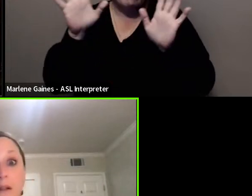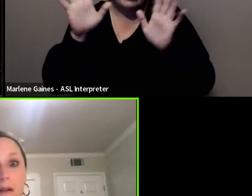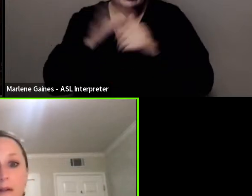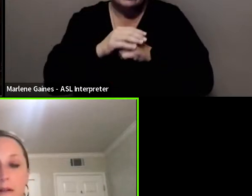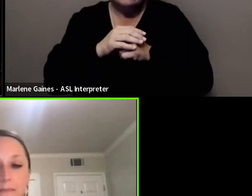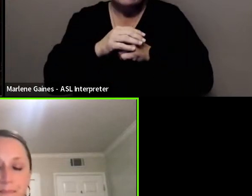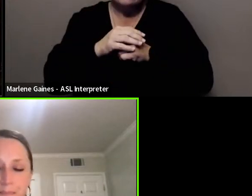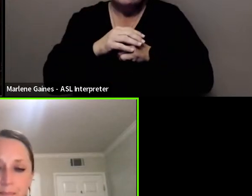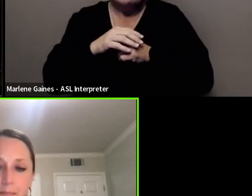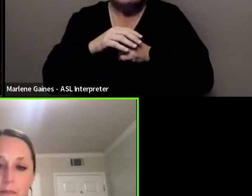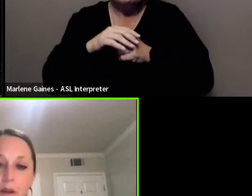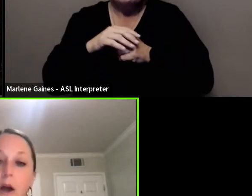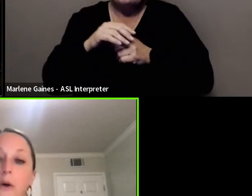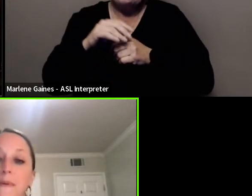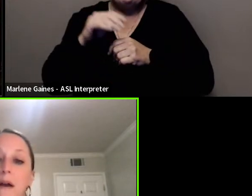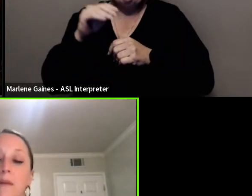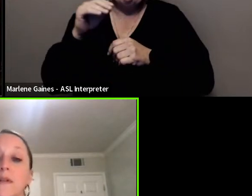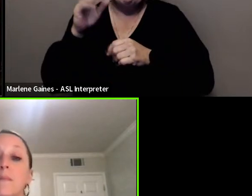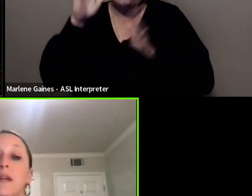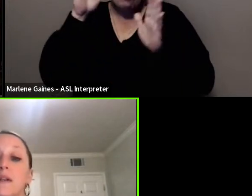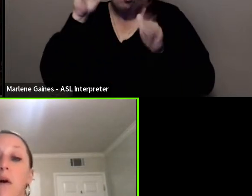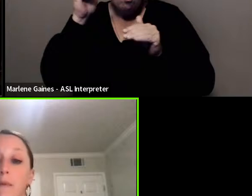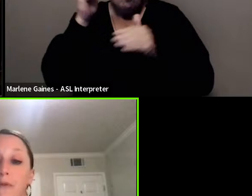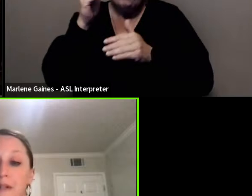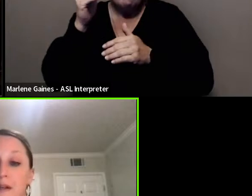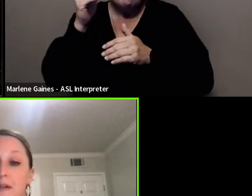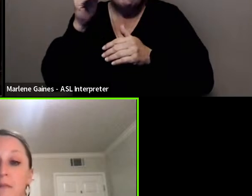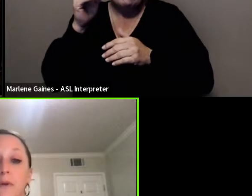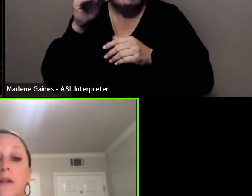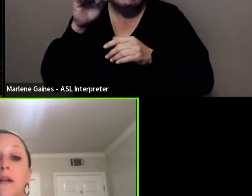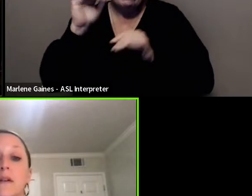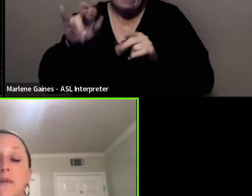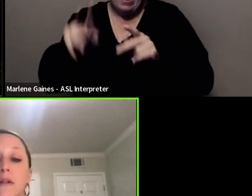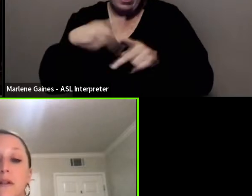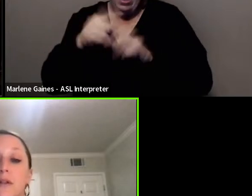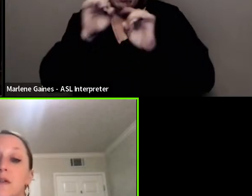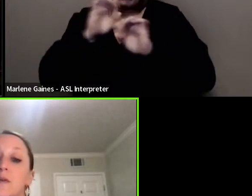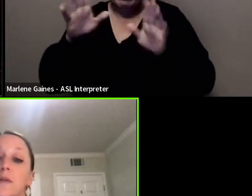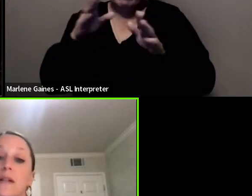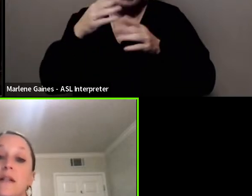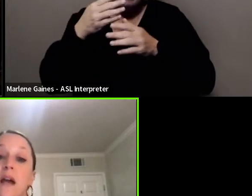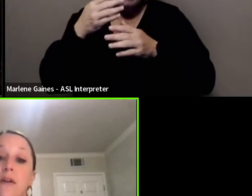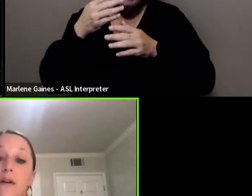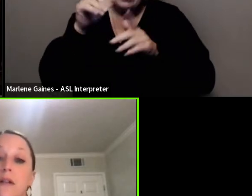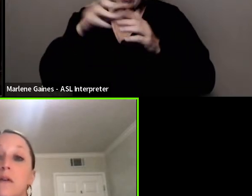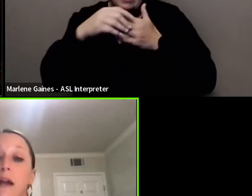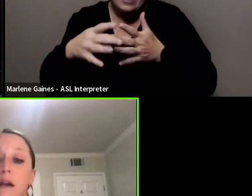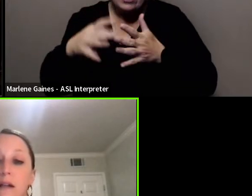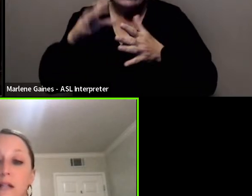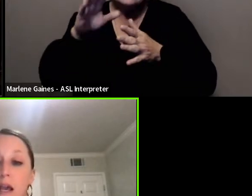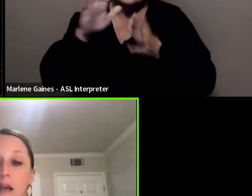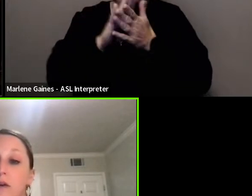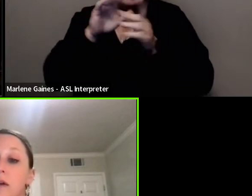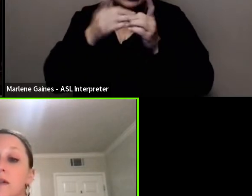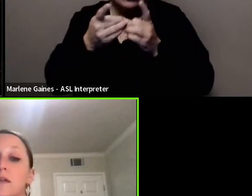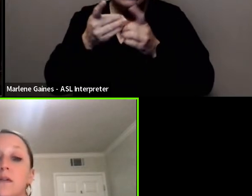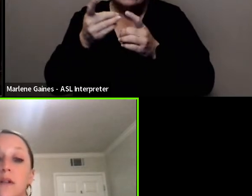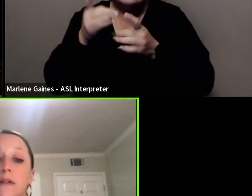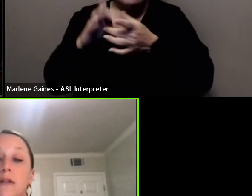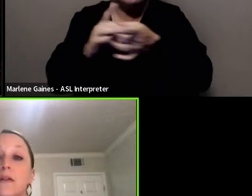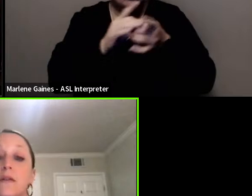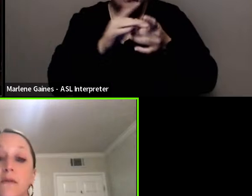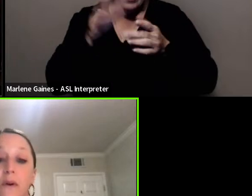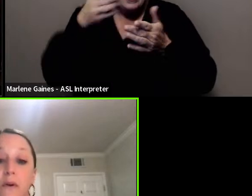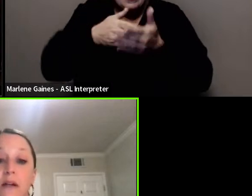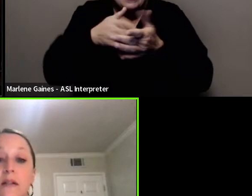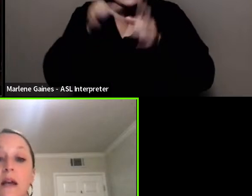to say the least. I hope something as harmful as this can bring leaders from the district and school sites together to unite against hate and create